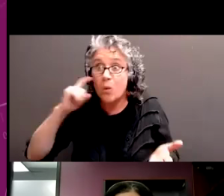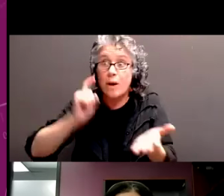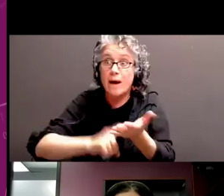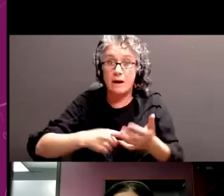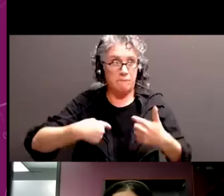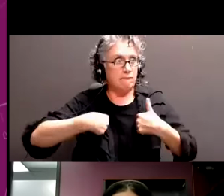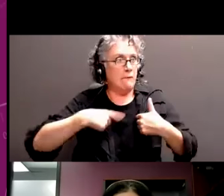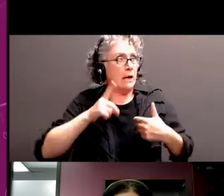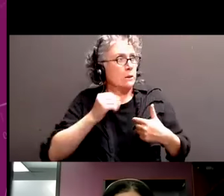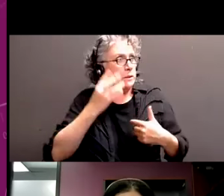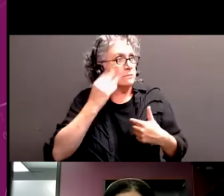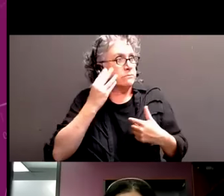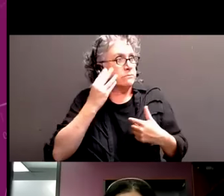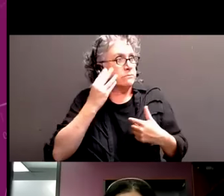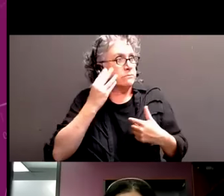that they are in fact being abused.